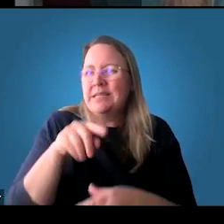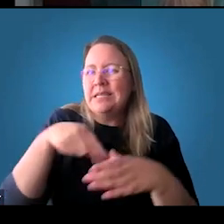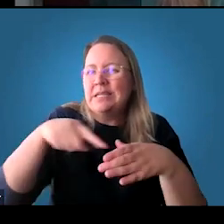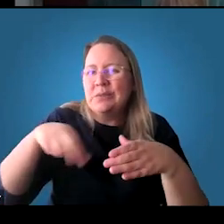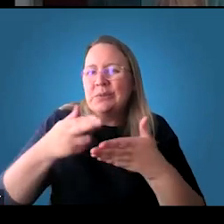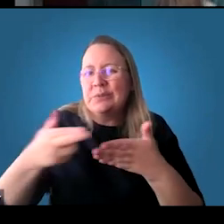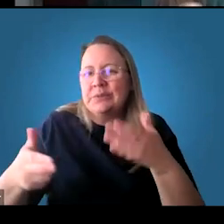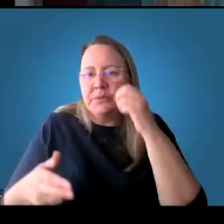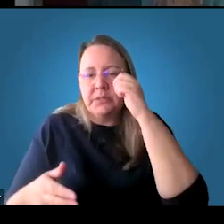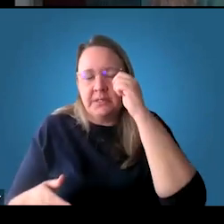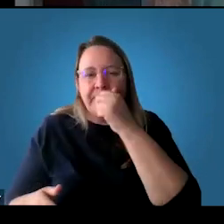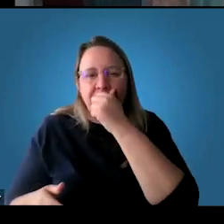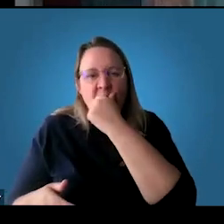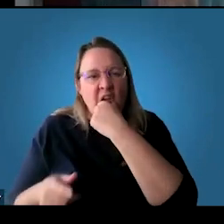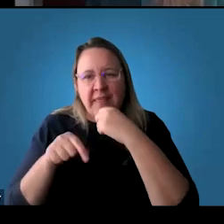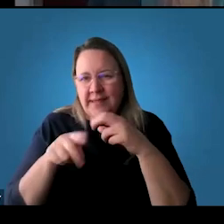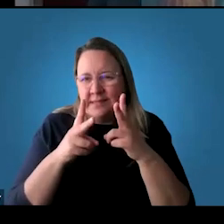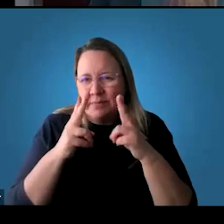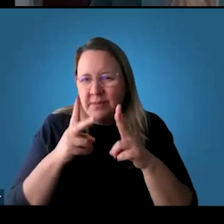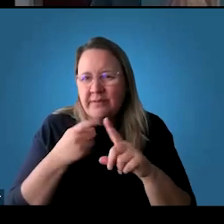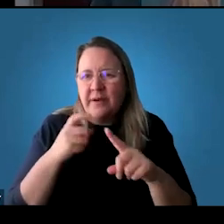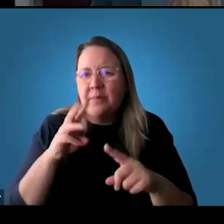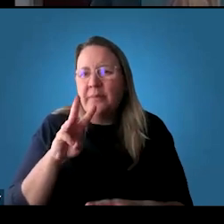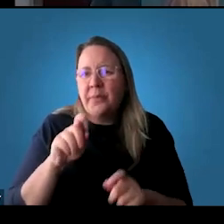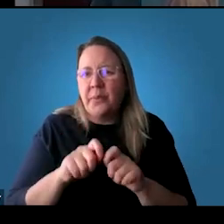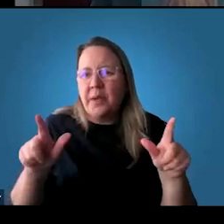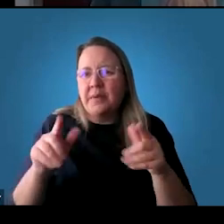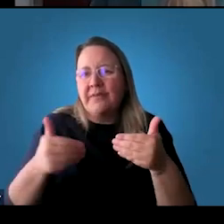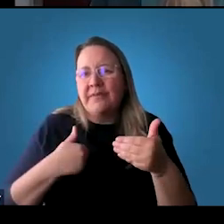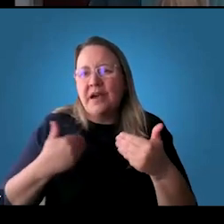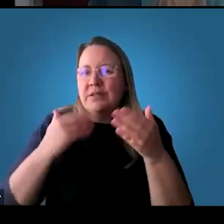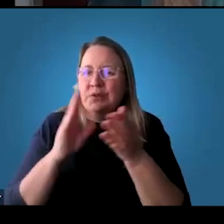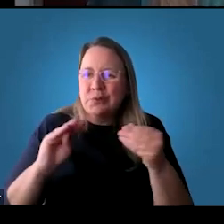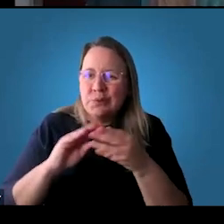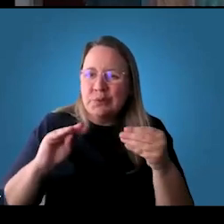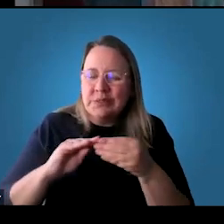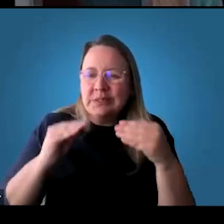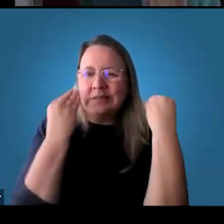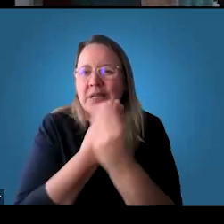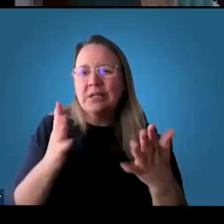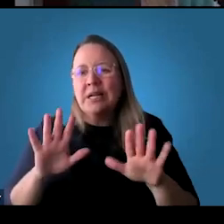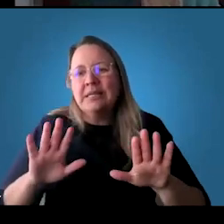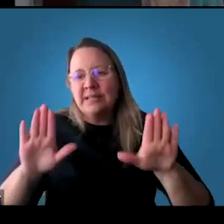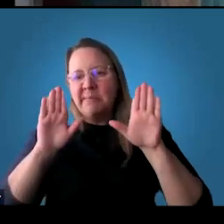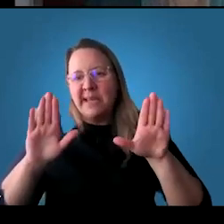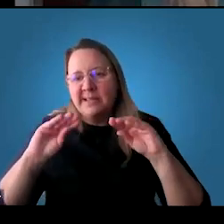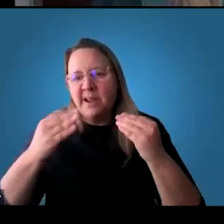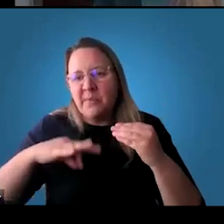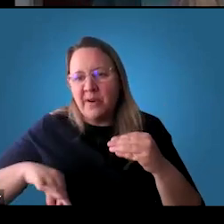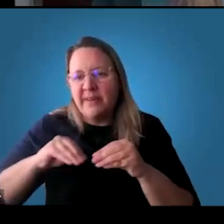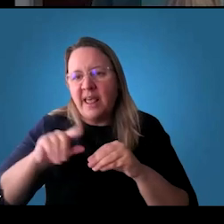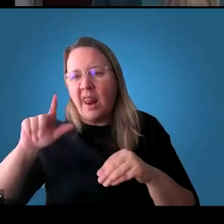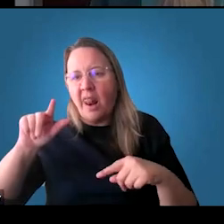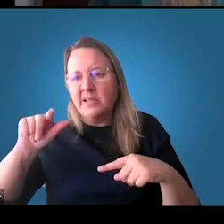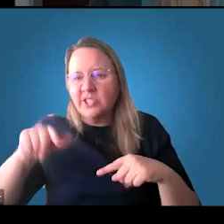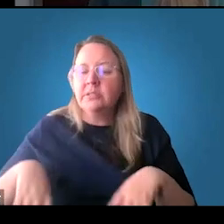resource. Well, this is a snippet from the website of Young Storytellers, which is an amazing nonprofit based in Los Angeles that